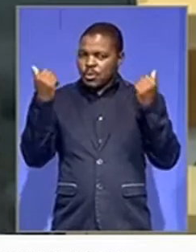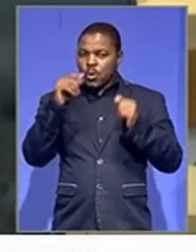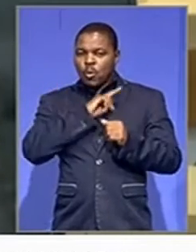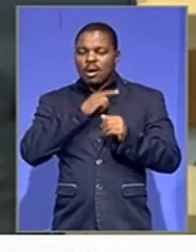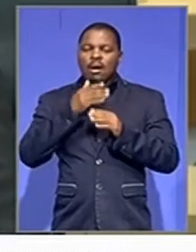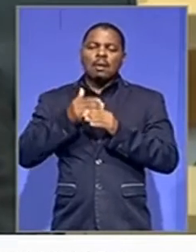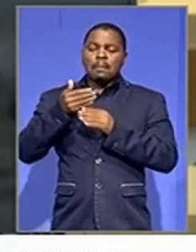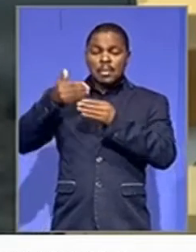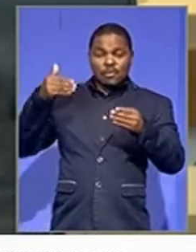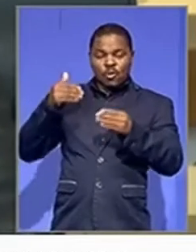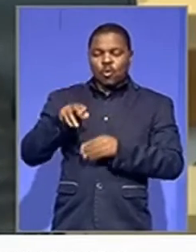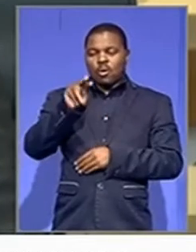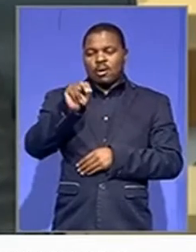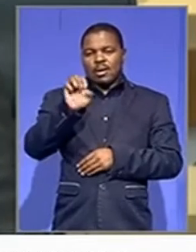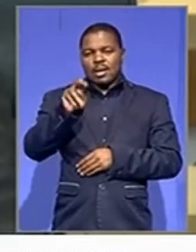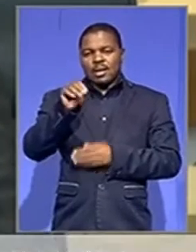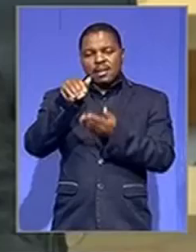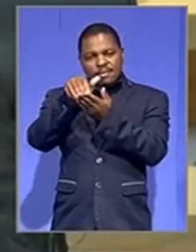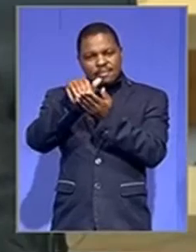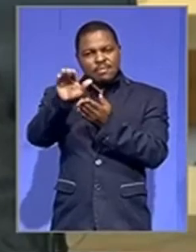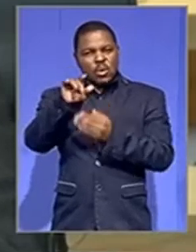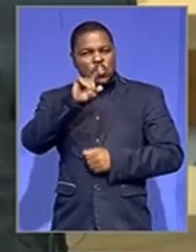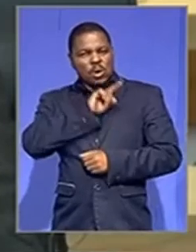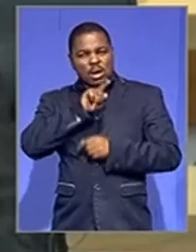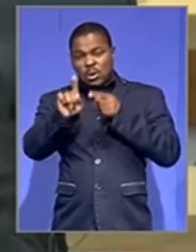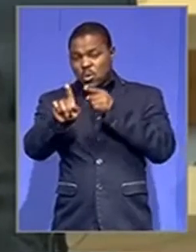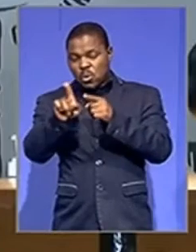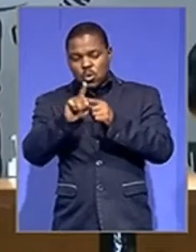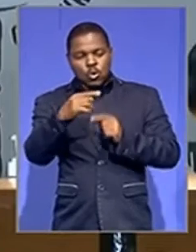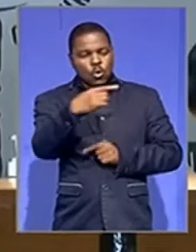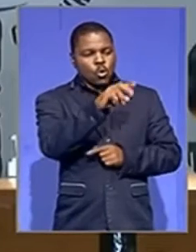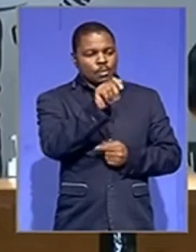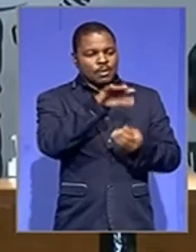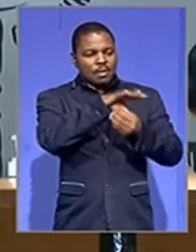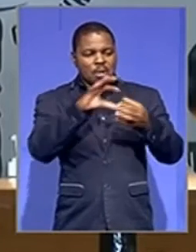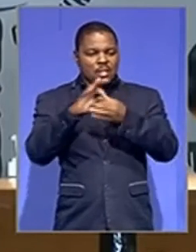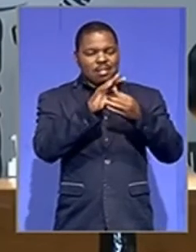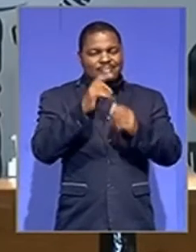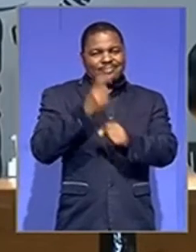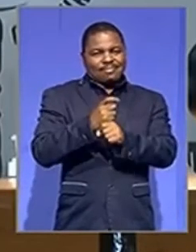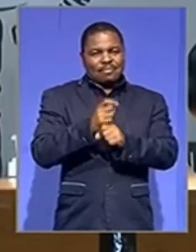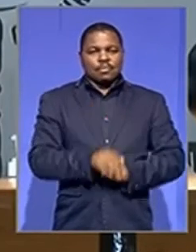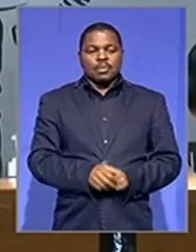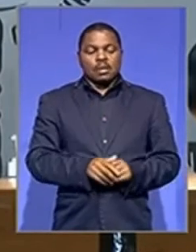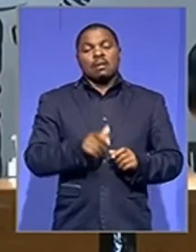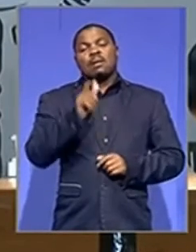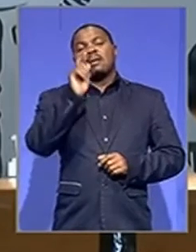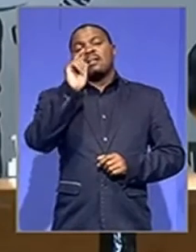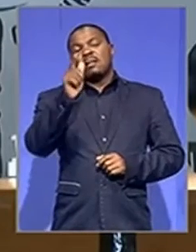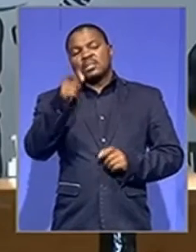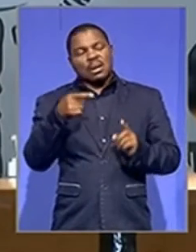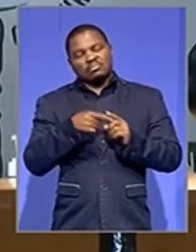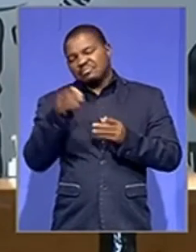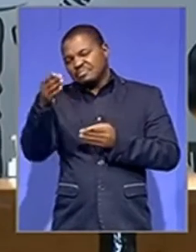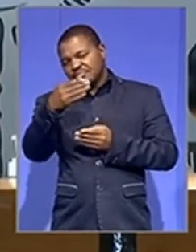Nhlanhla Nene a rakwe ka mabarebare a gore o ganne go šomišana le ba ga Gupta. Maemo a Gordhan a feleleditše a